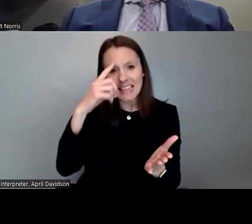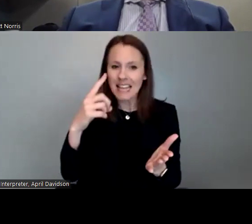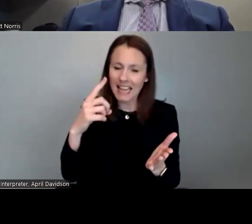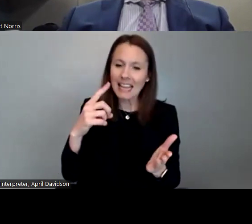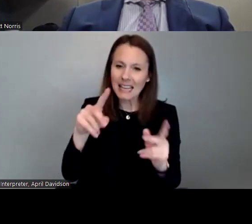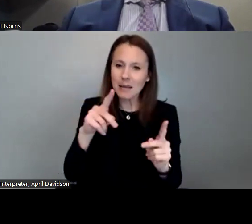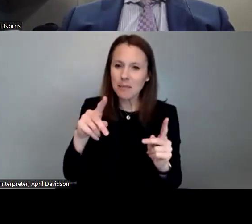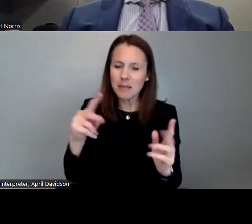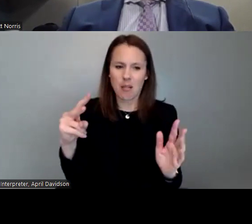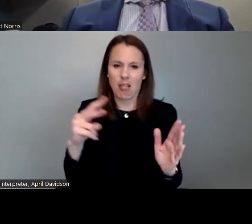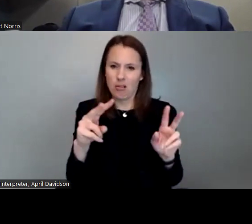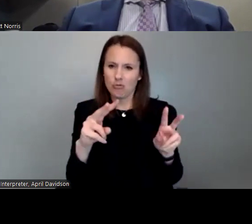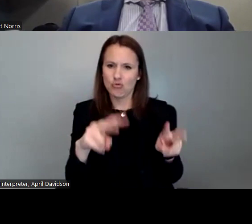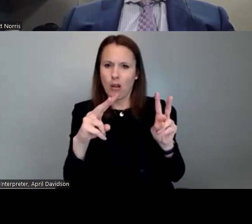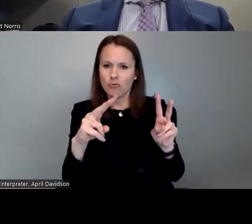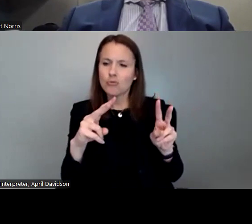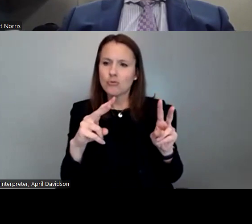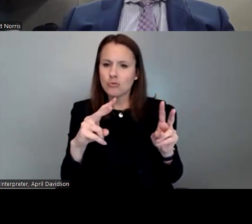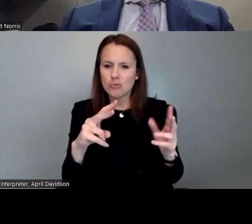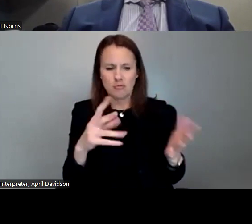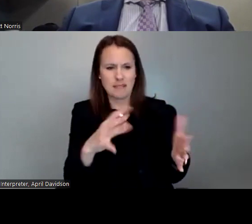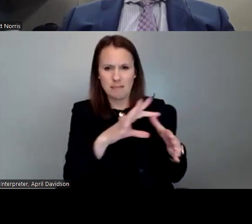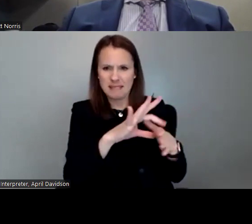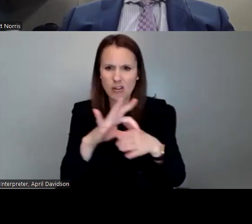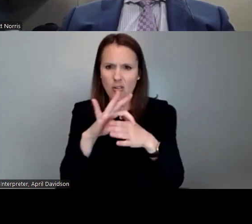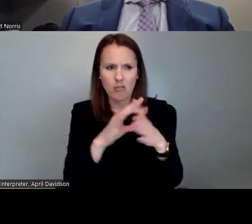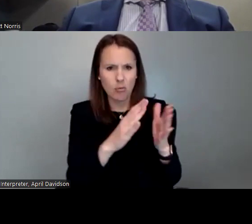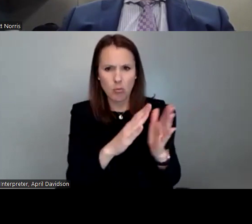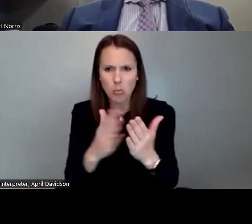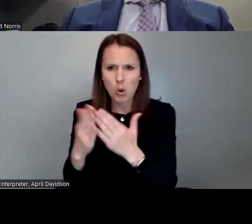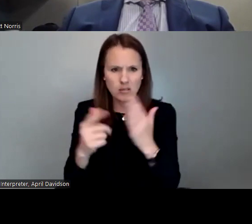we see about different materials